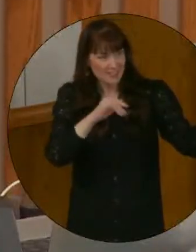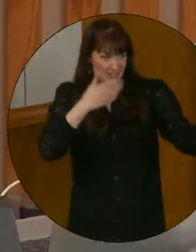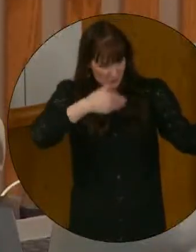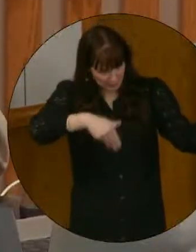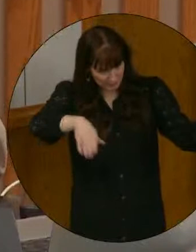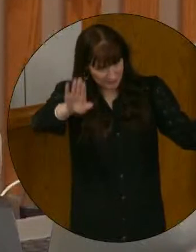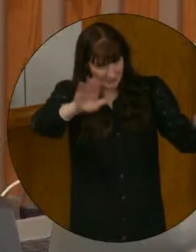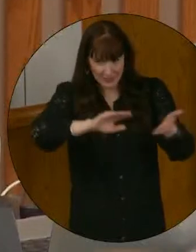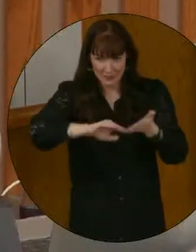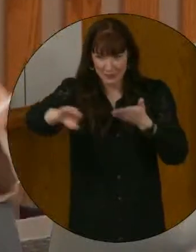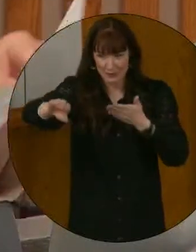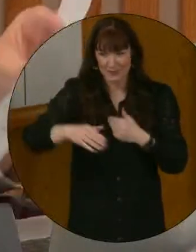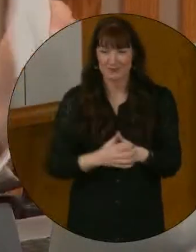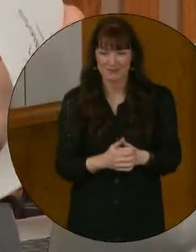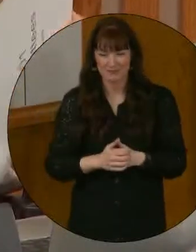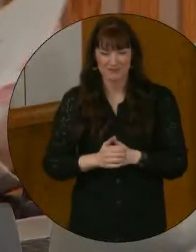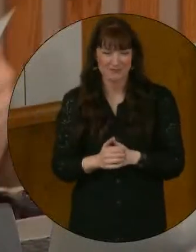dismissed.